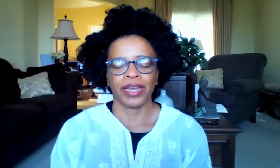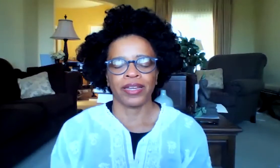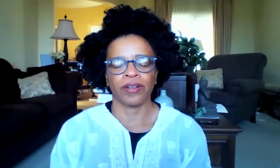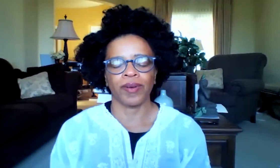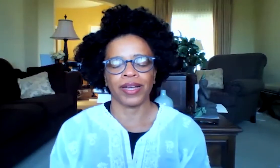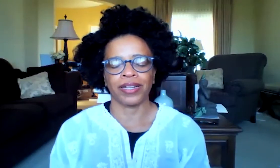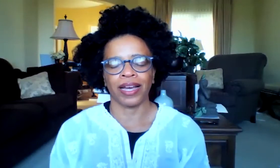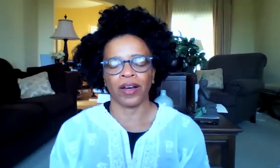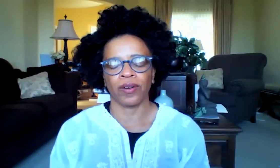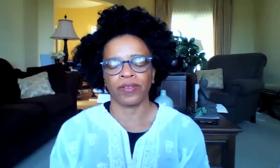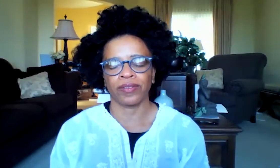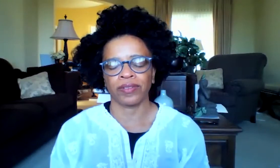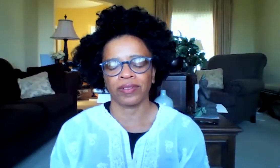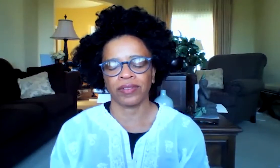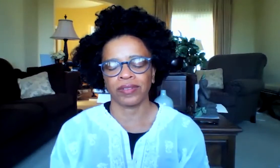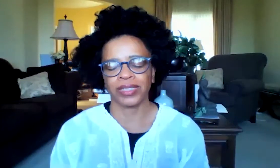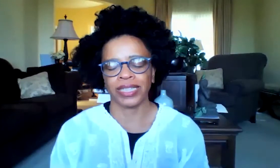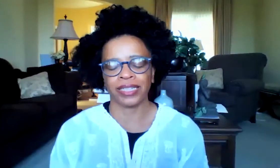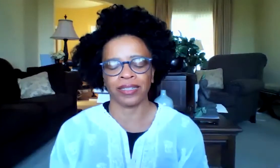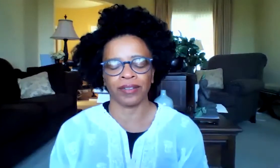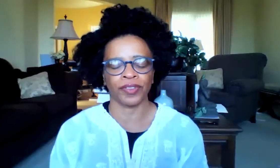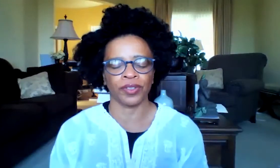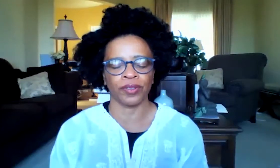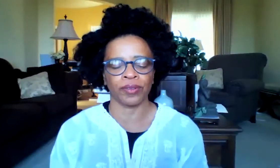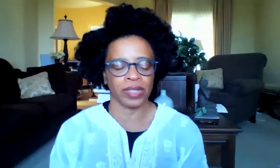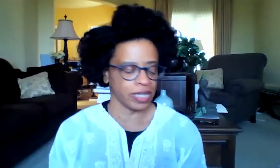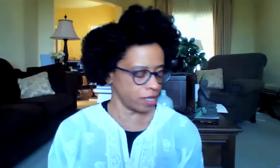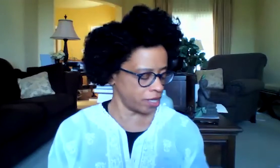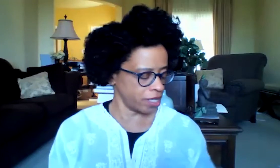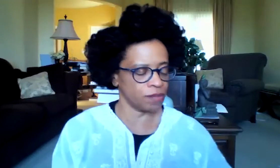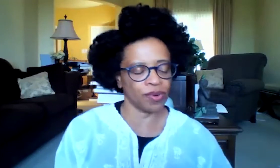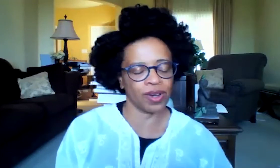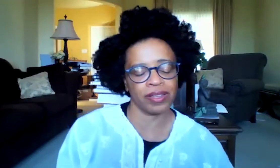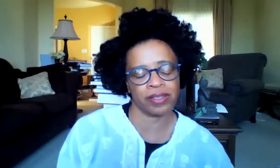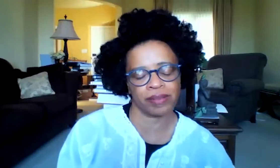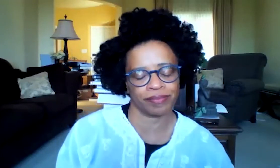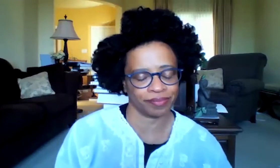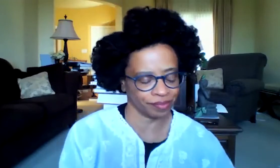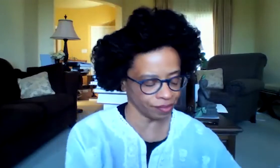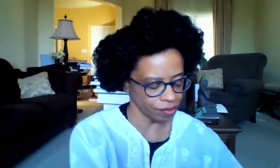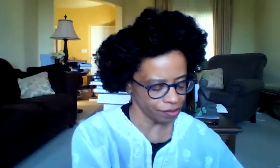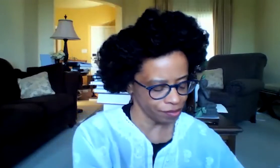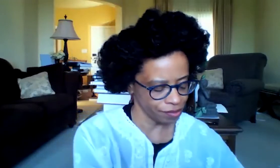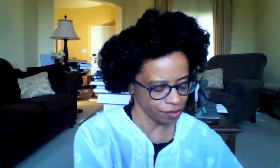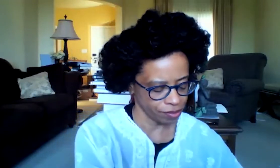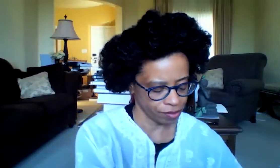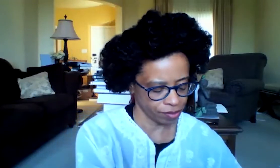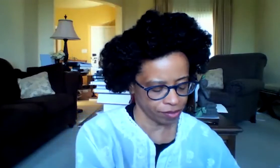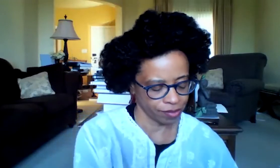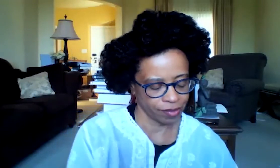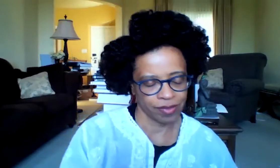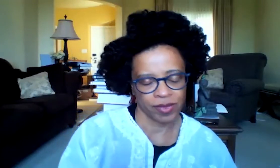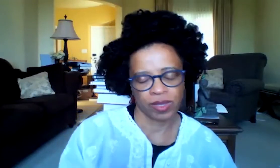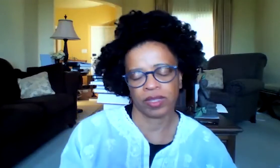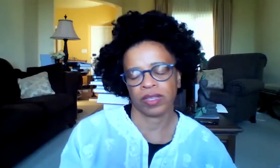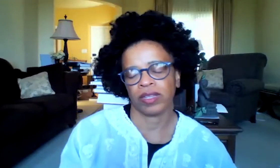So right here, right now, taking a few deep breaths.